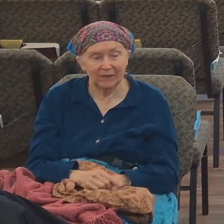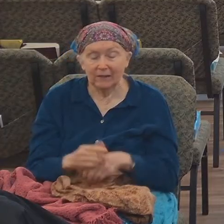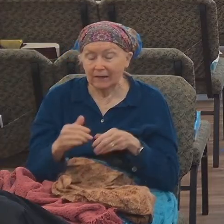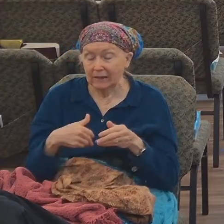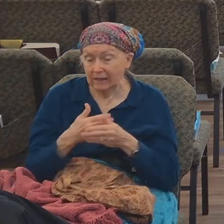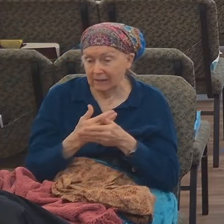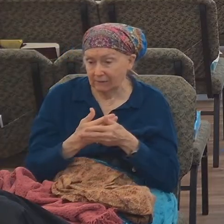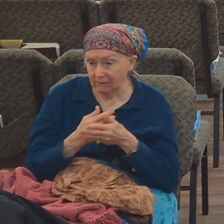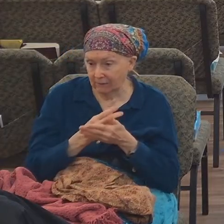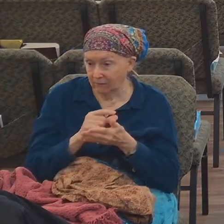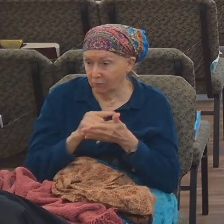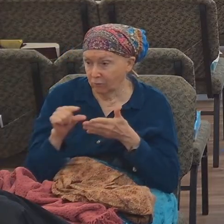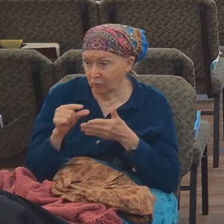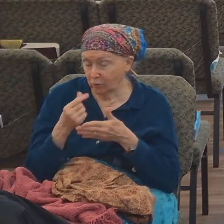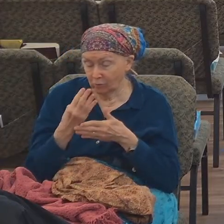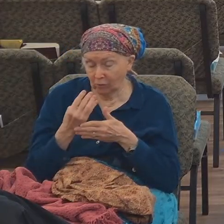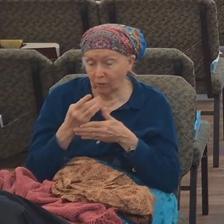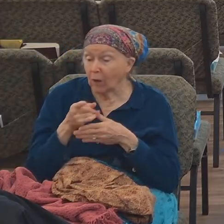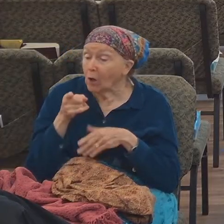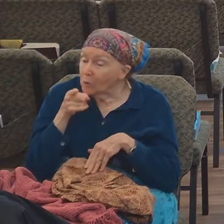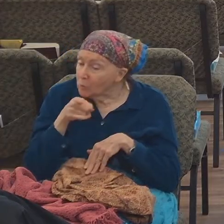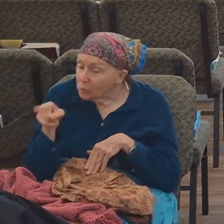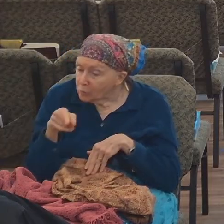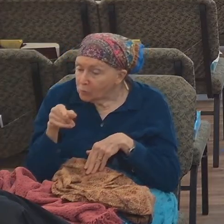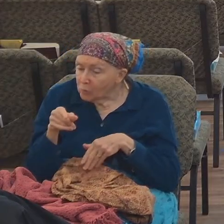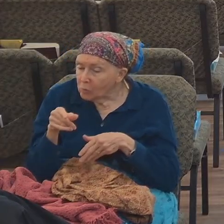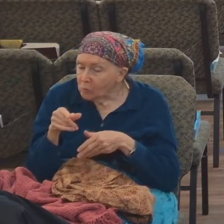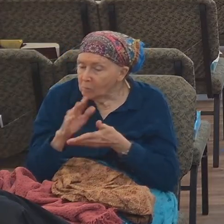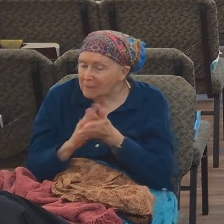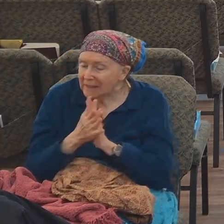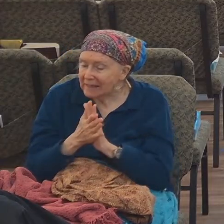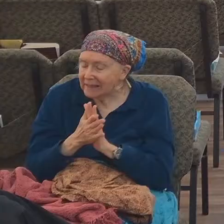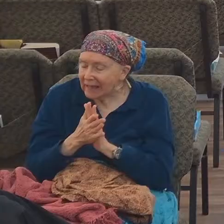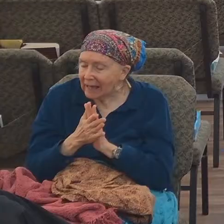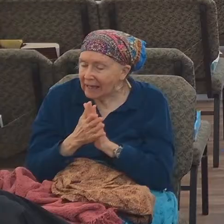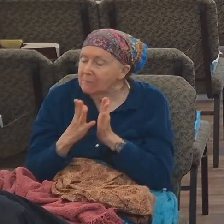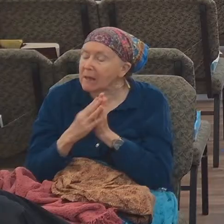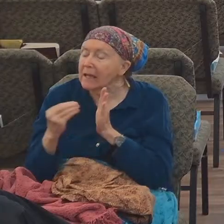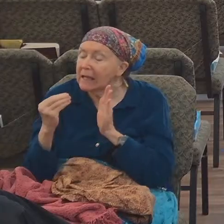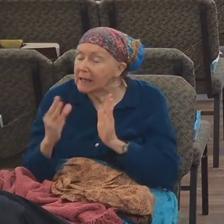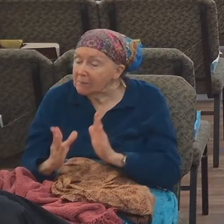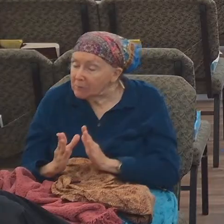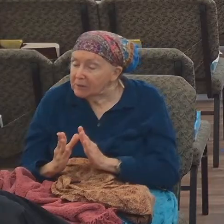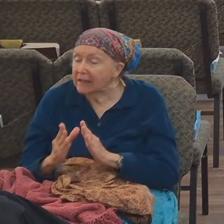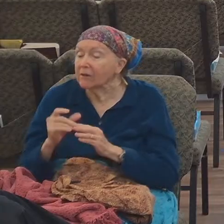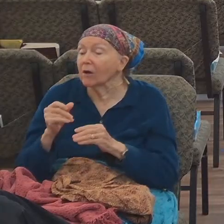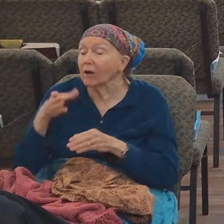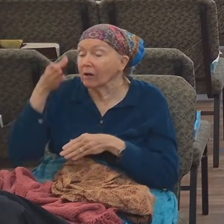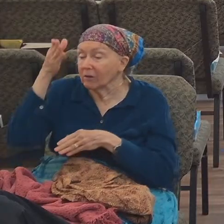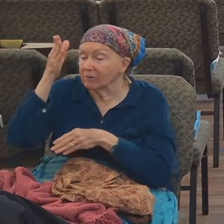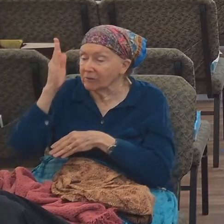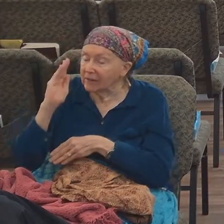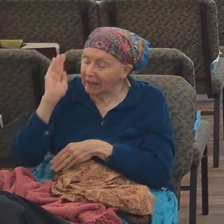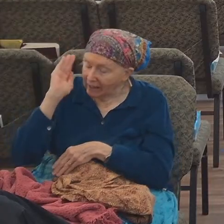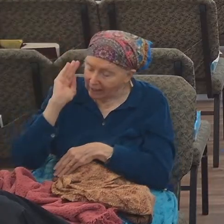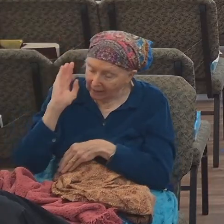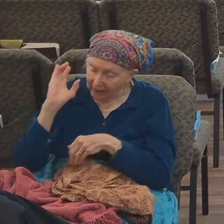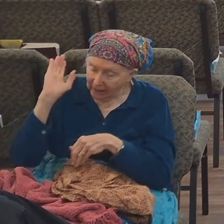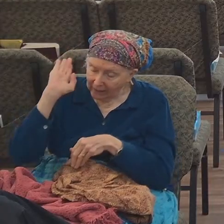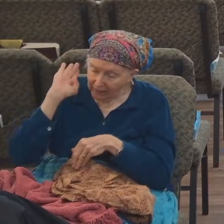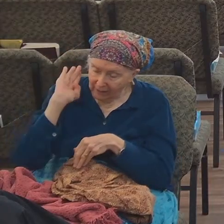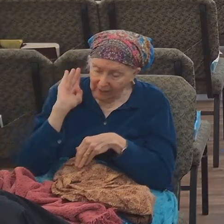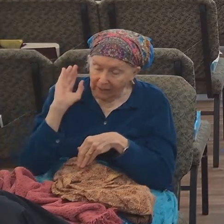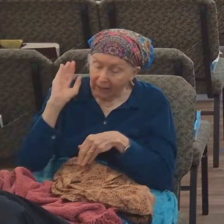14. For you became imitators, brothers and sisters, of God's church in Christ Jesus that are in